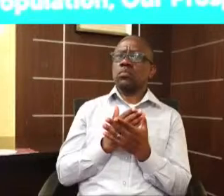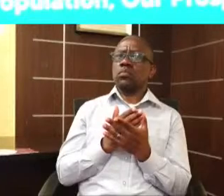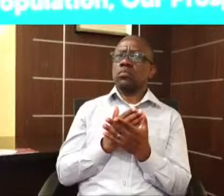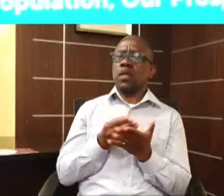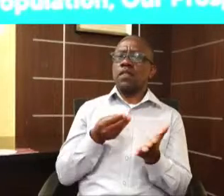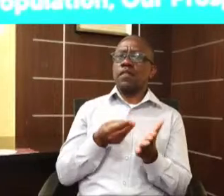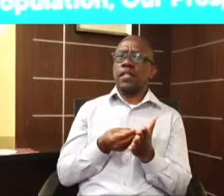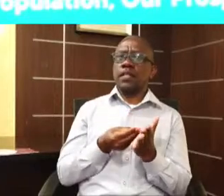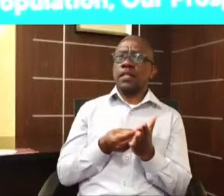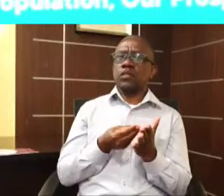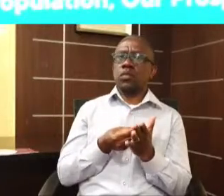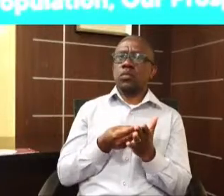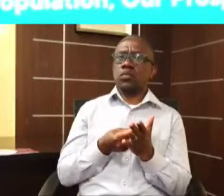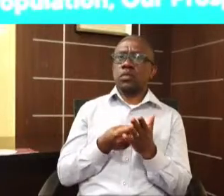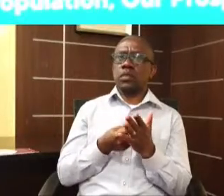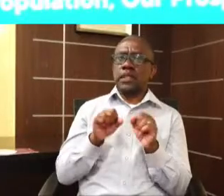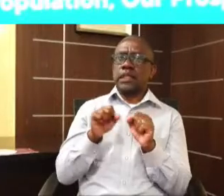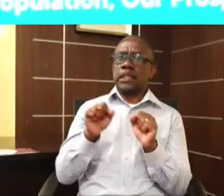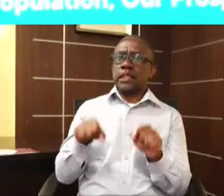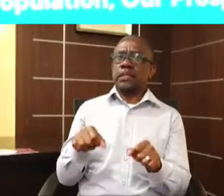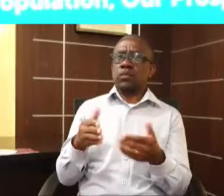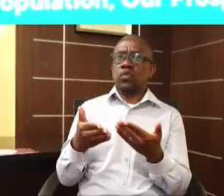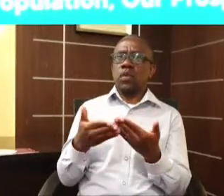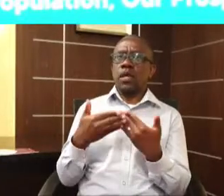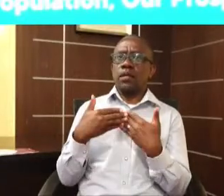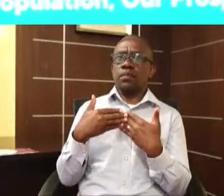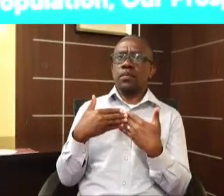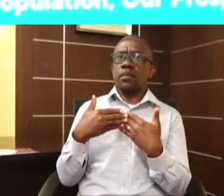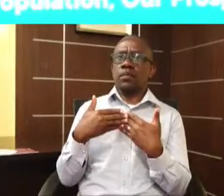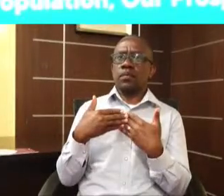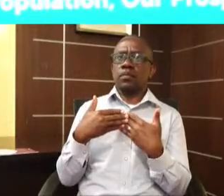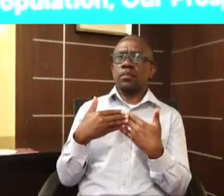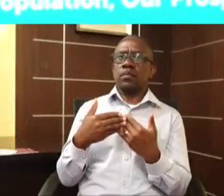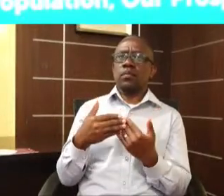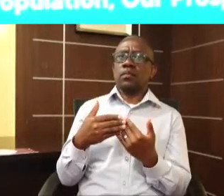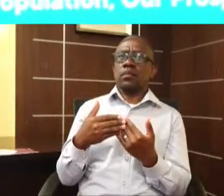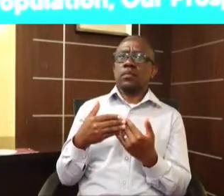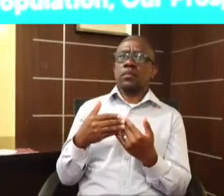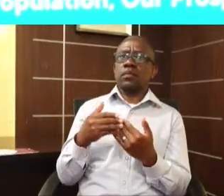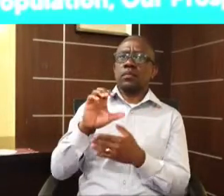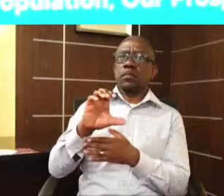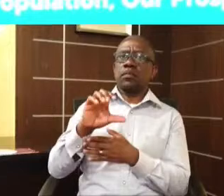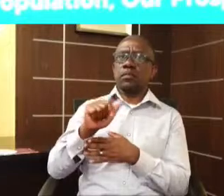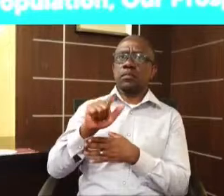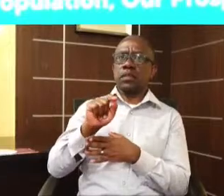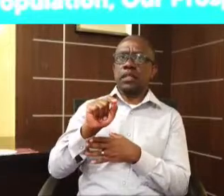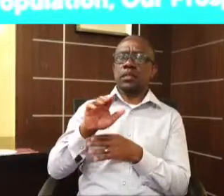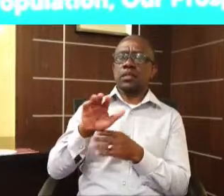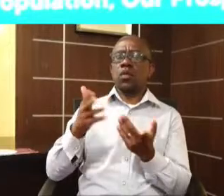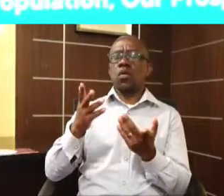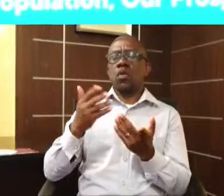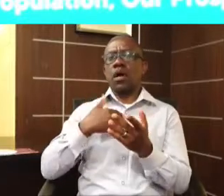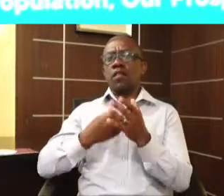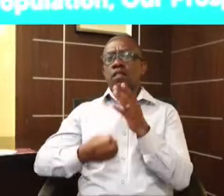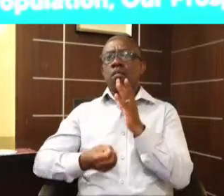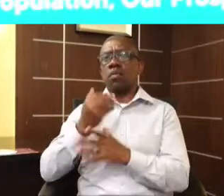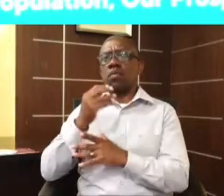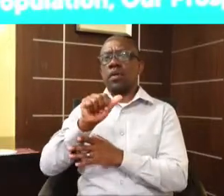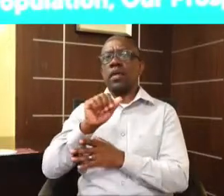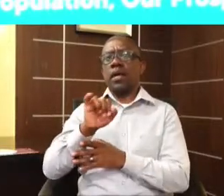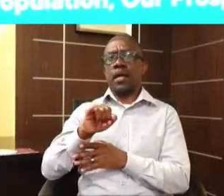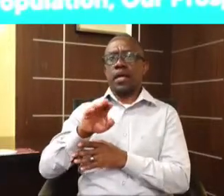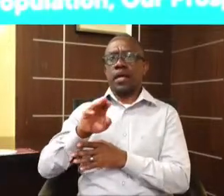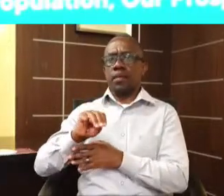financial muscle to develop these chatbots or agri-chats or even the AI